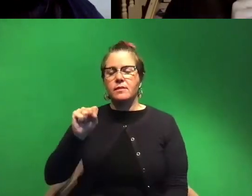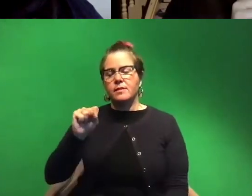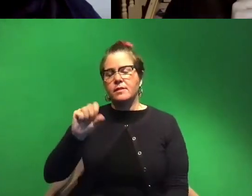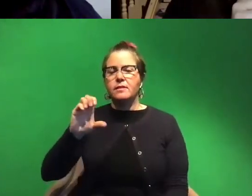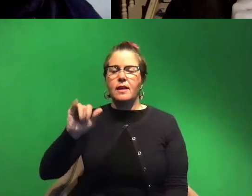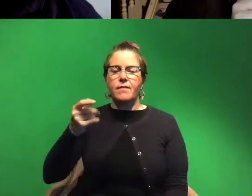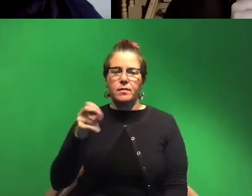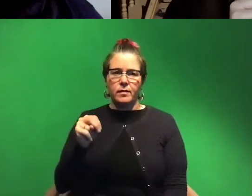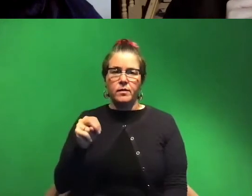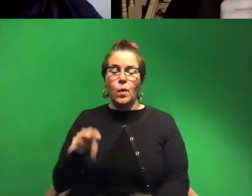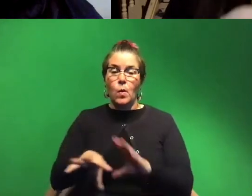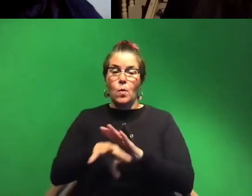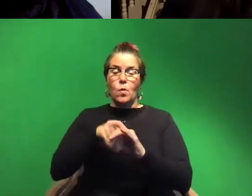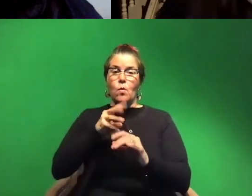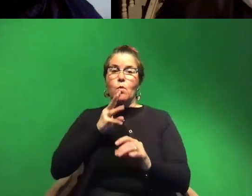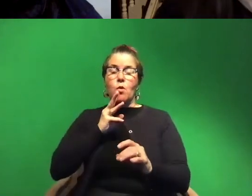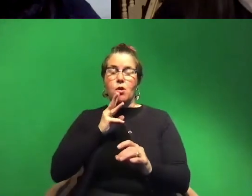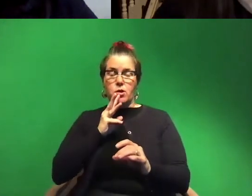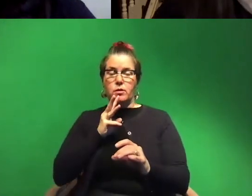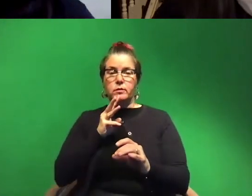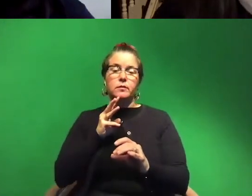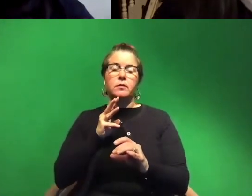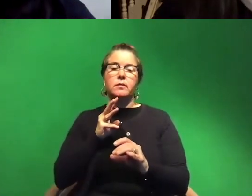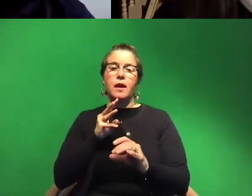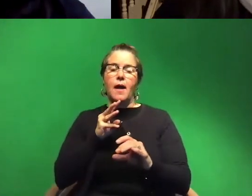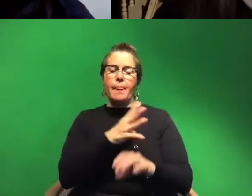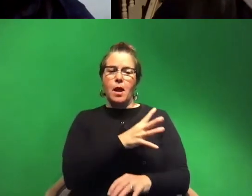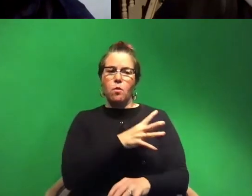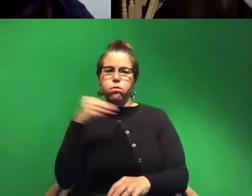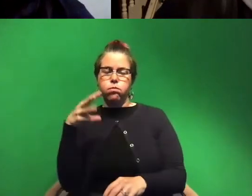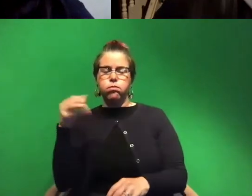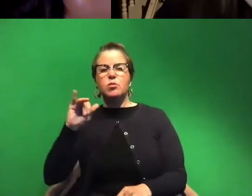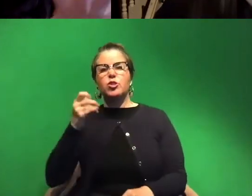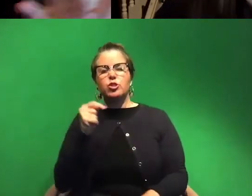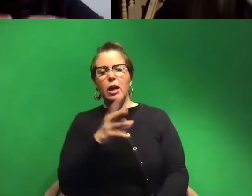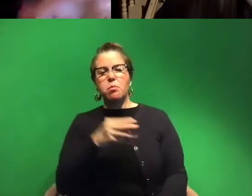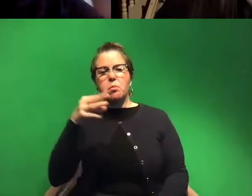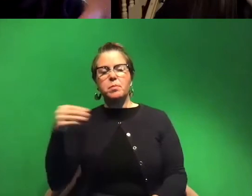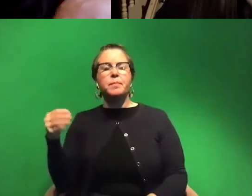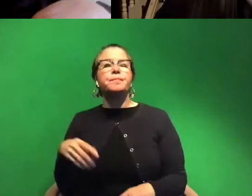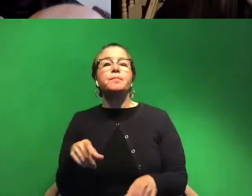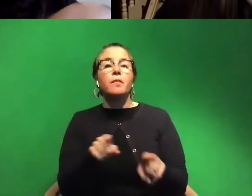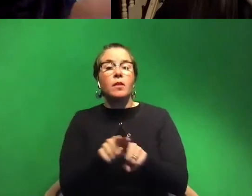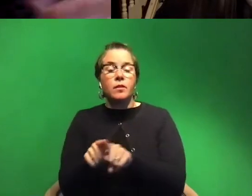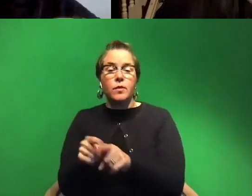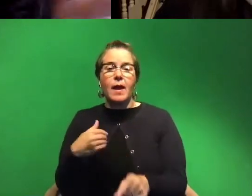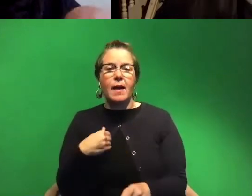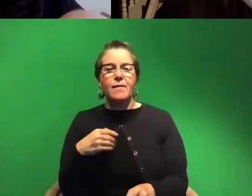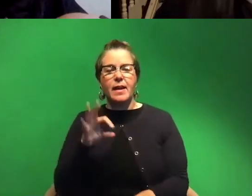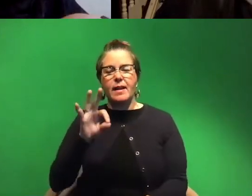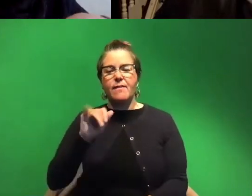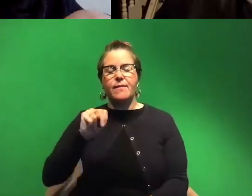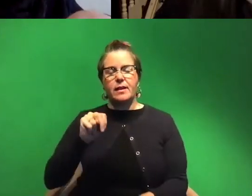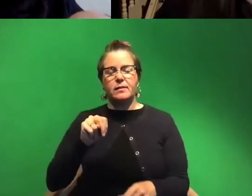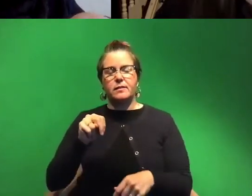actually pull water in through their siphon and they jet propulsion through that. But additionally, they have these like fins around the